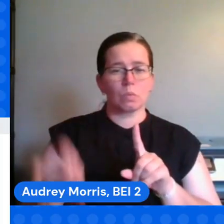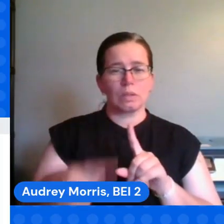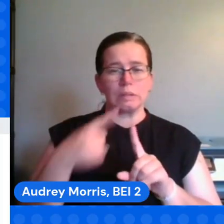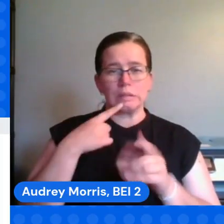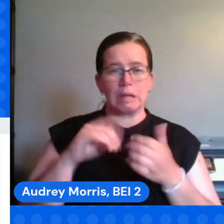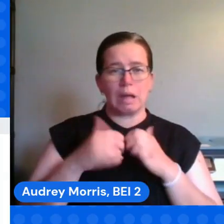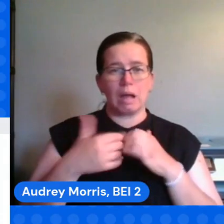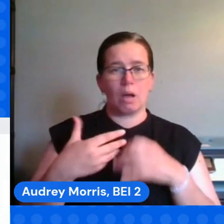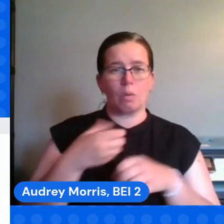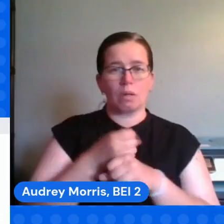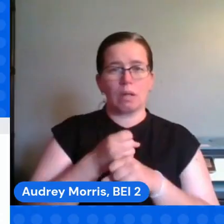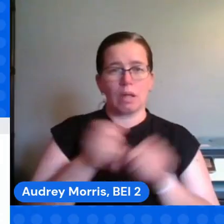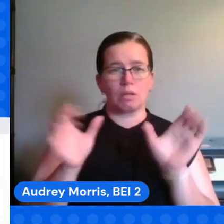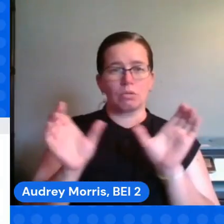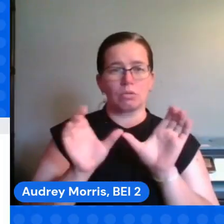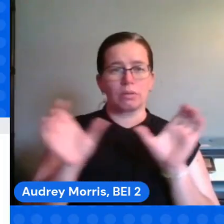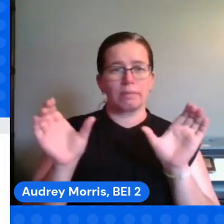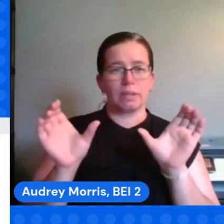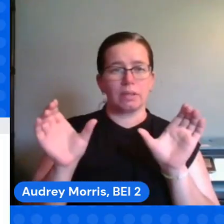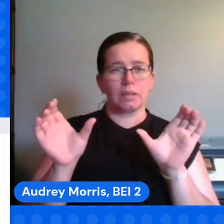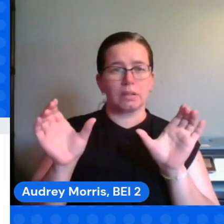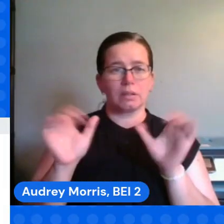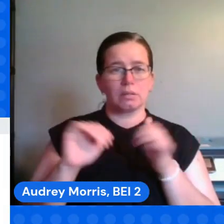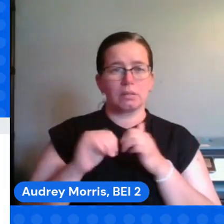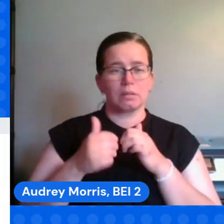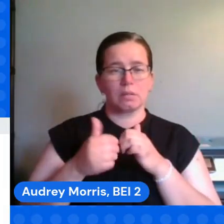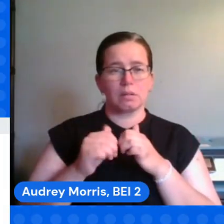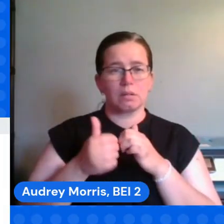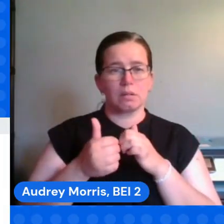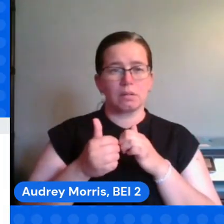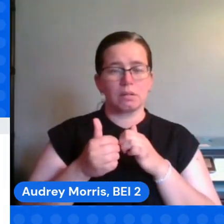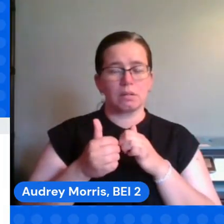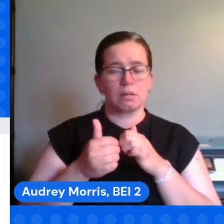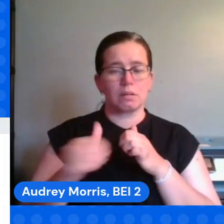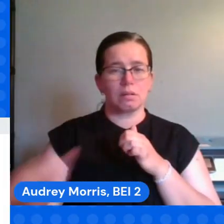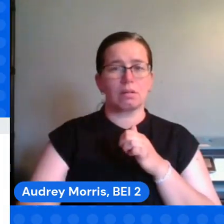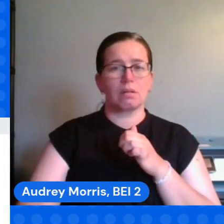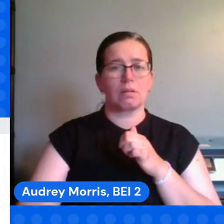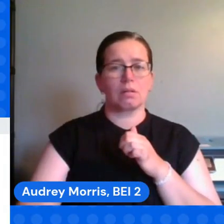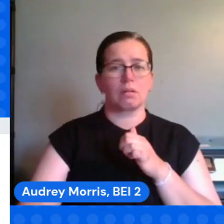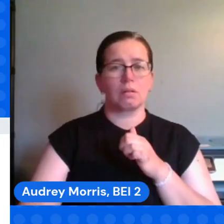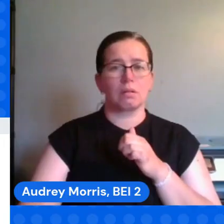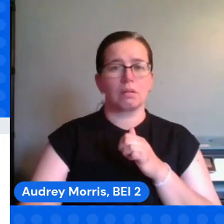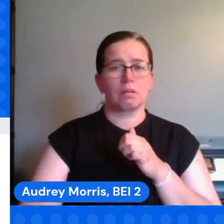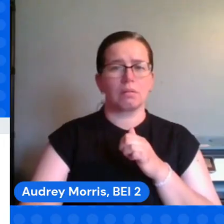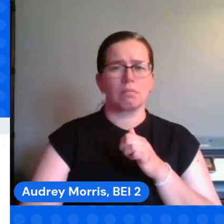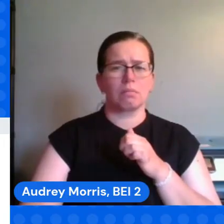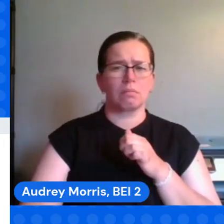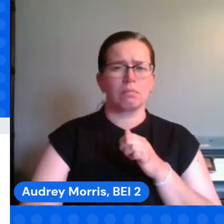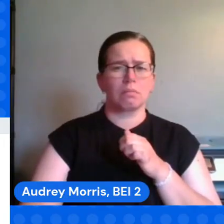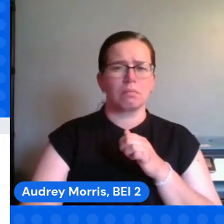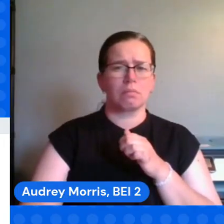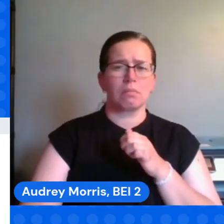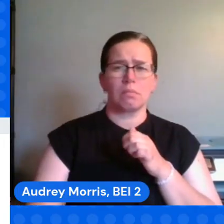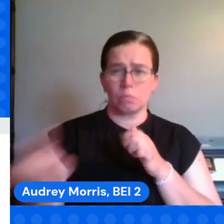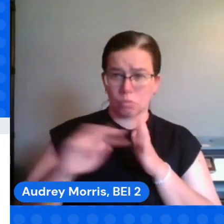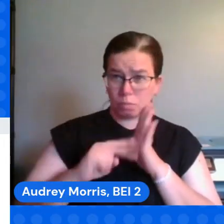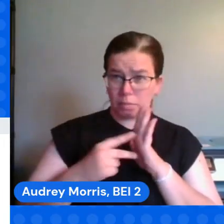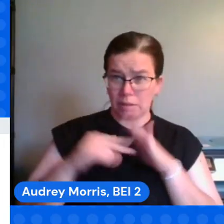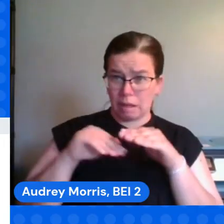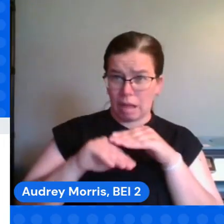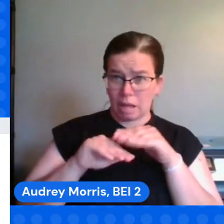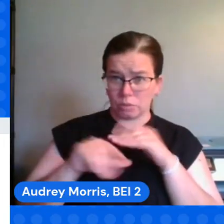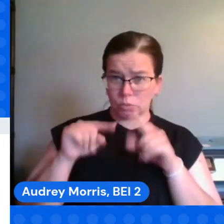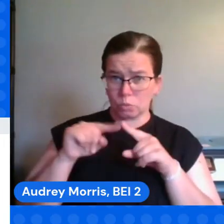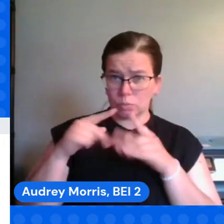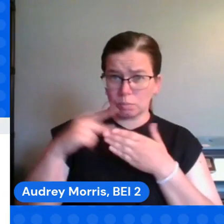the certificate. Um, so I'm wondering if you mean how do you get access to the project?